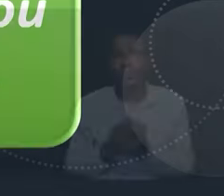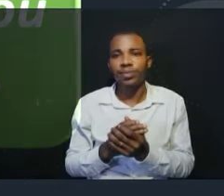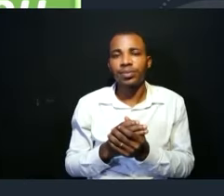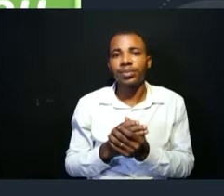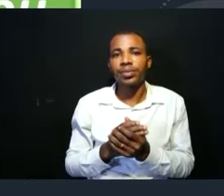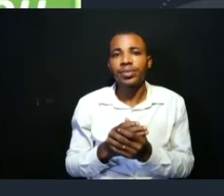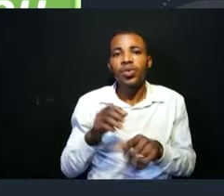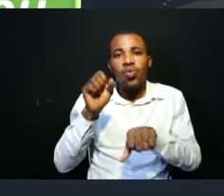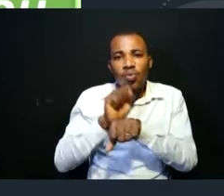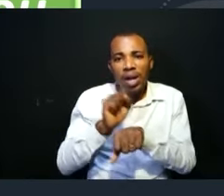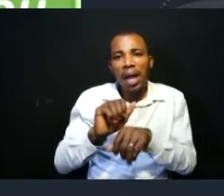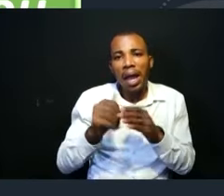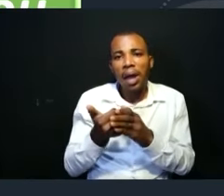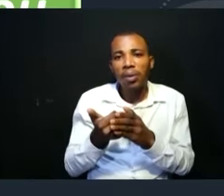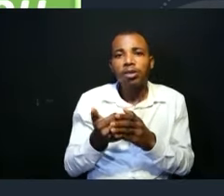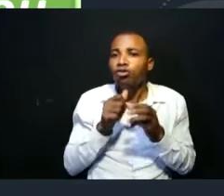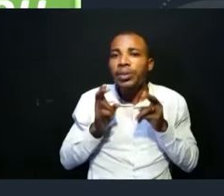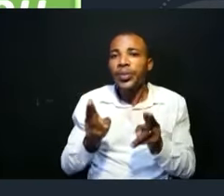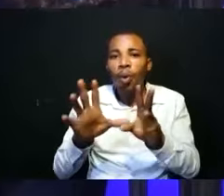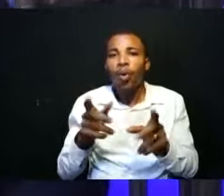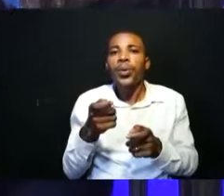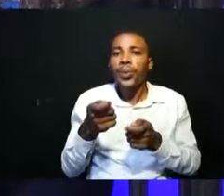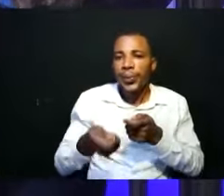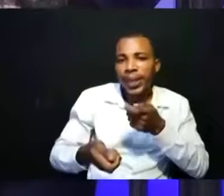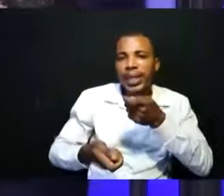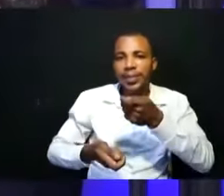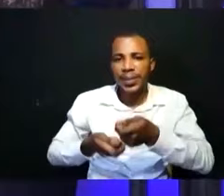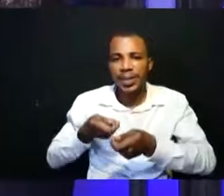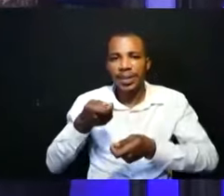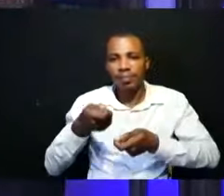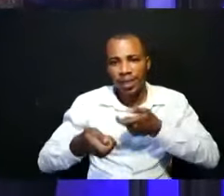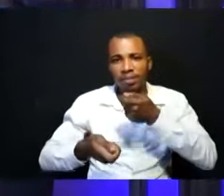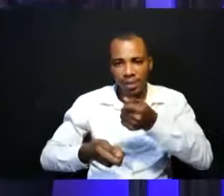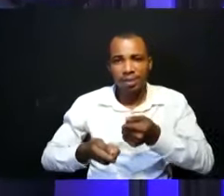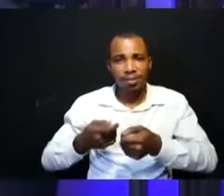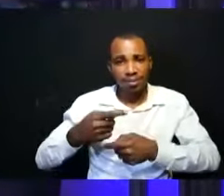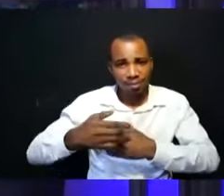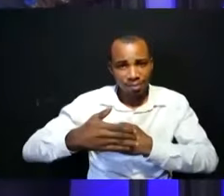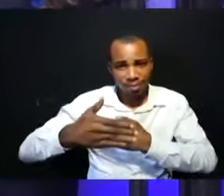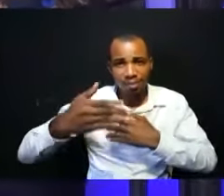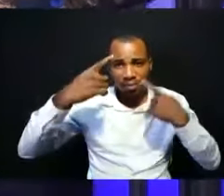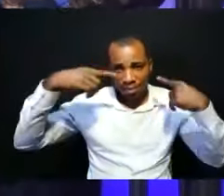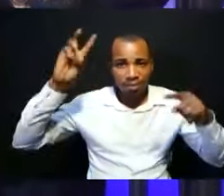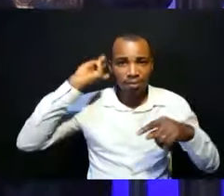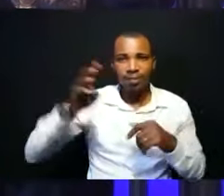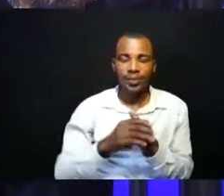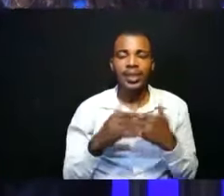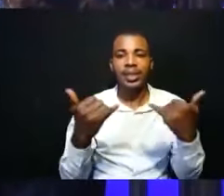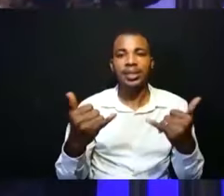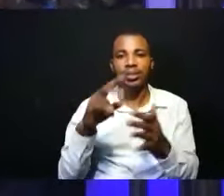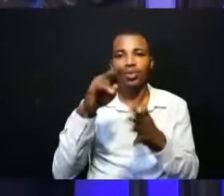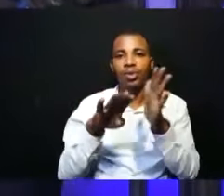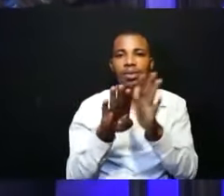little by little, work at it. And it will be good. Now, Genesis 1,